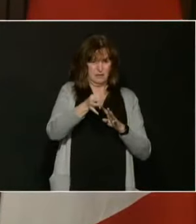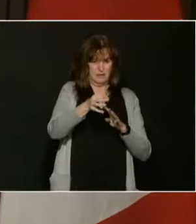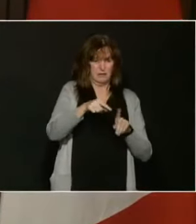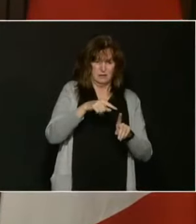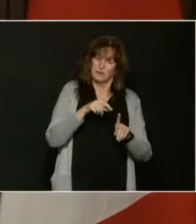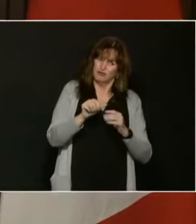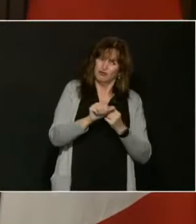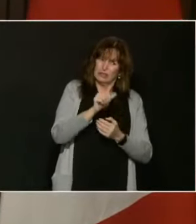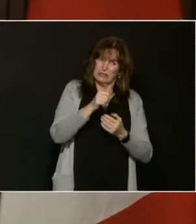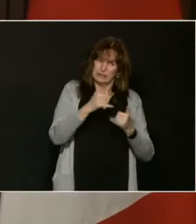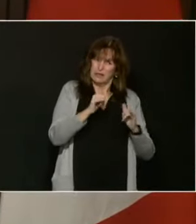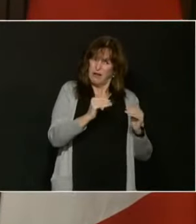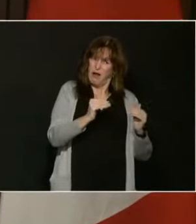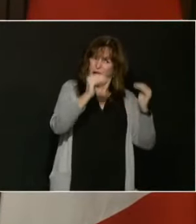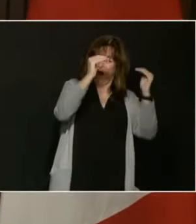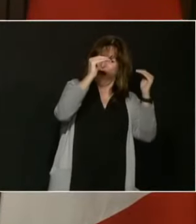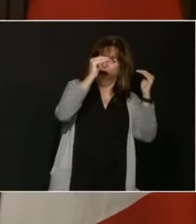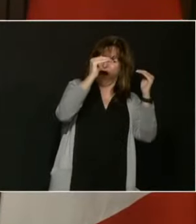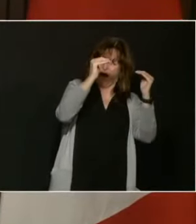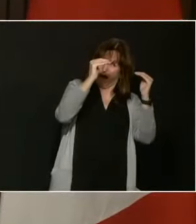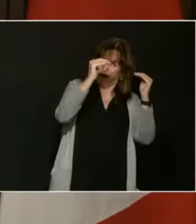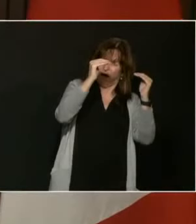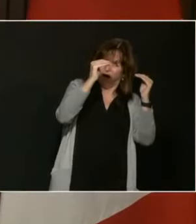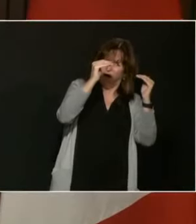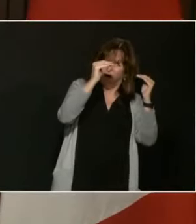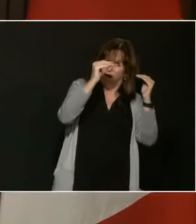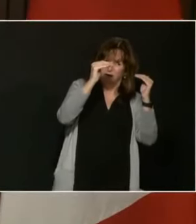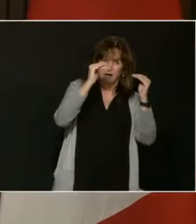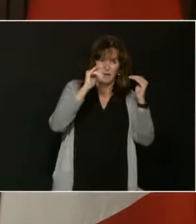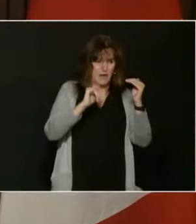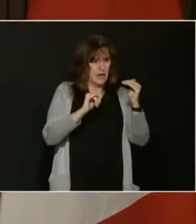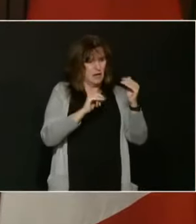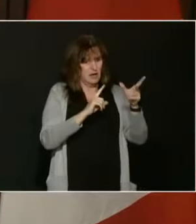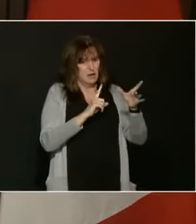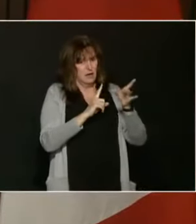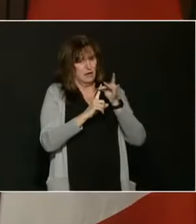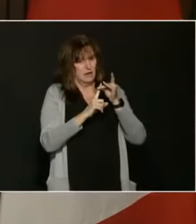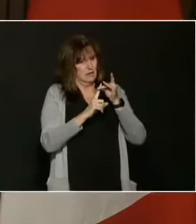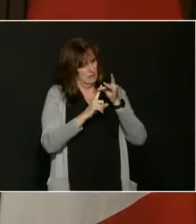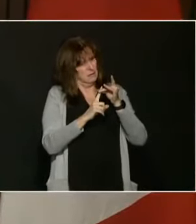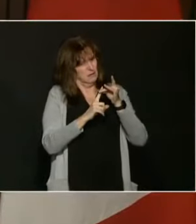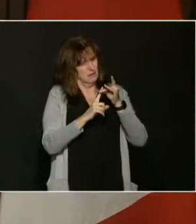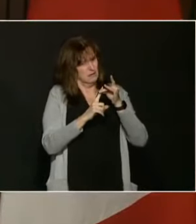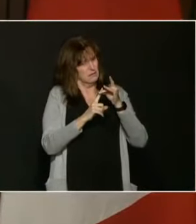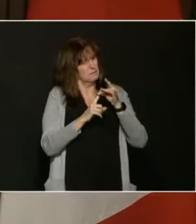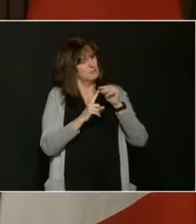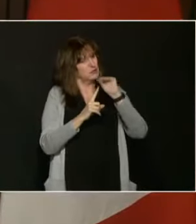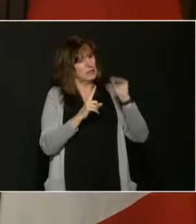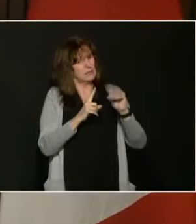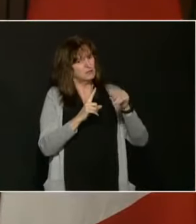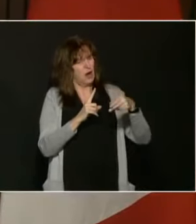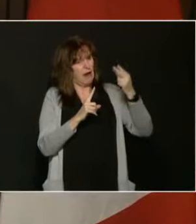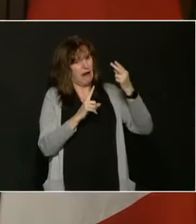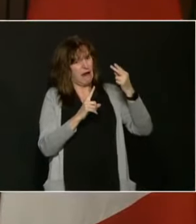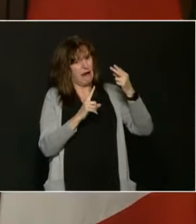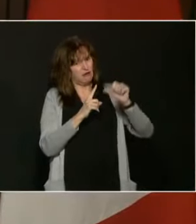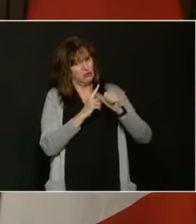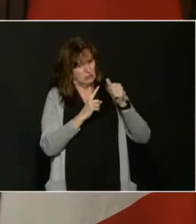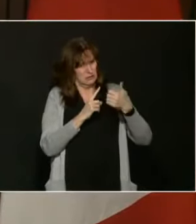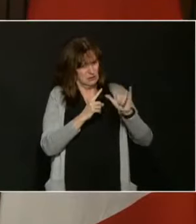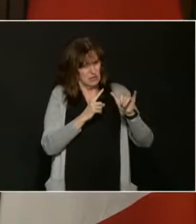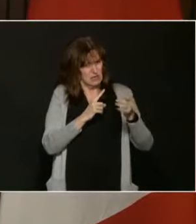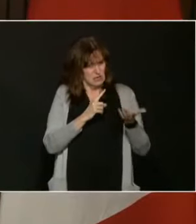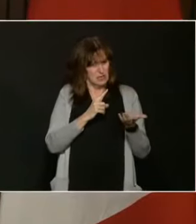with the disease has increased. It also means that the risk of catching the disease has increased. We can see early indicators of these